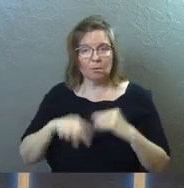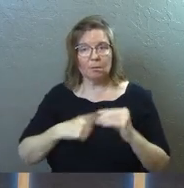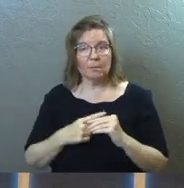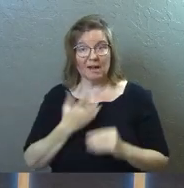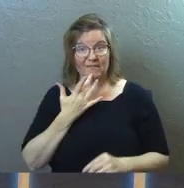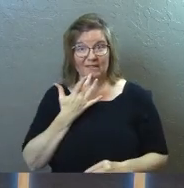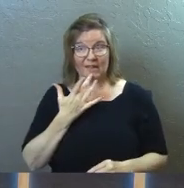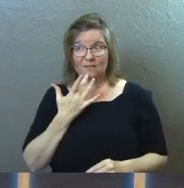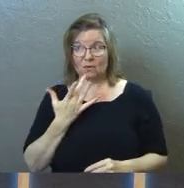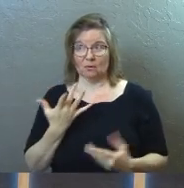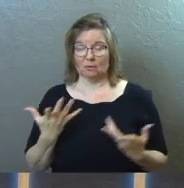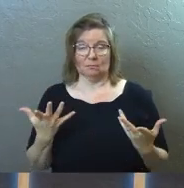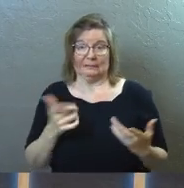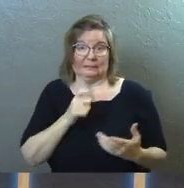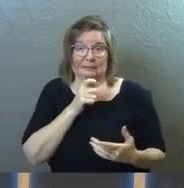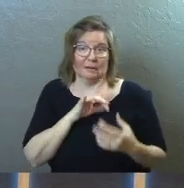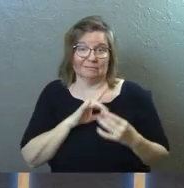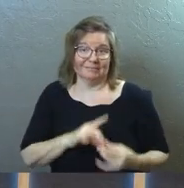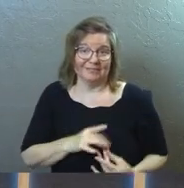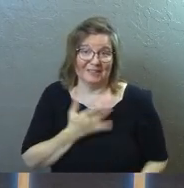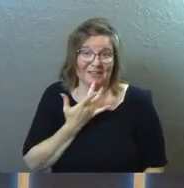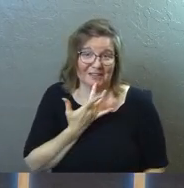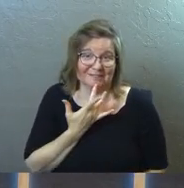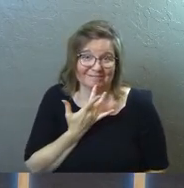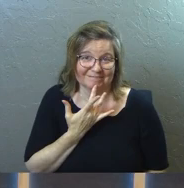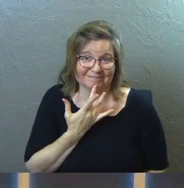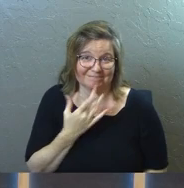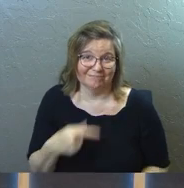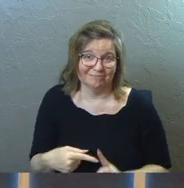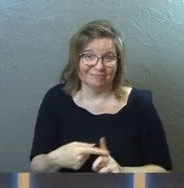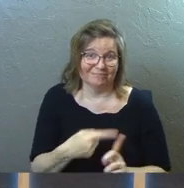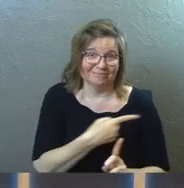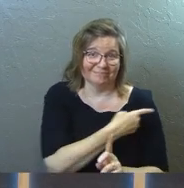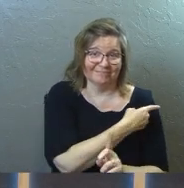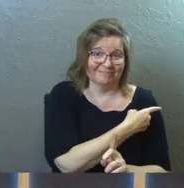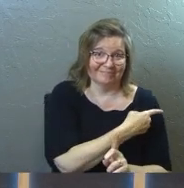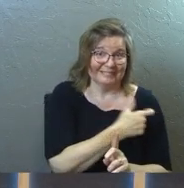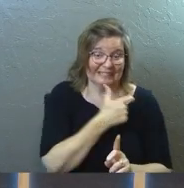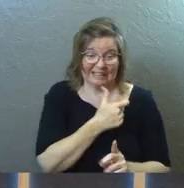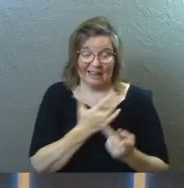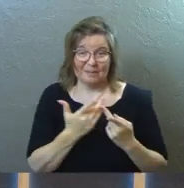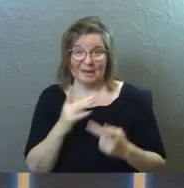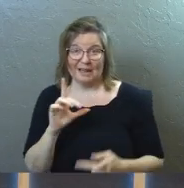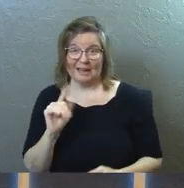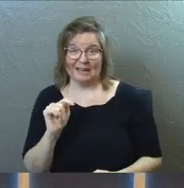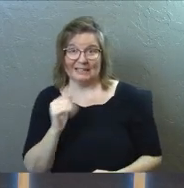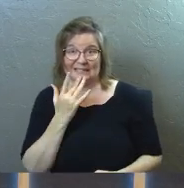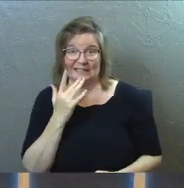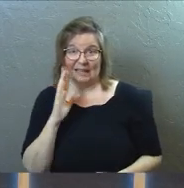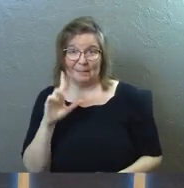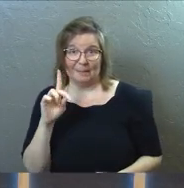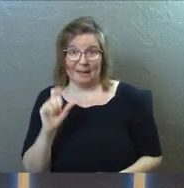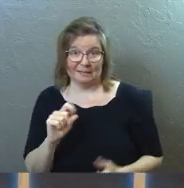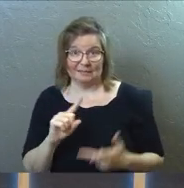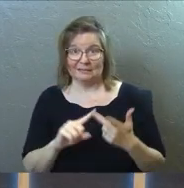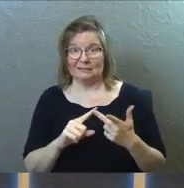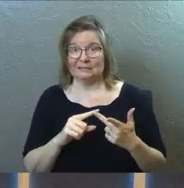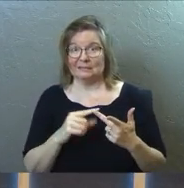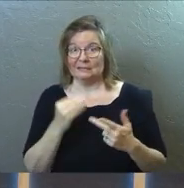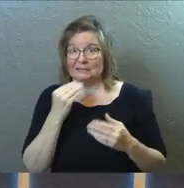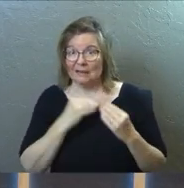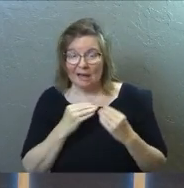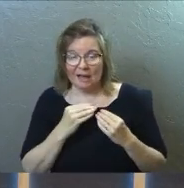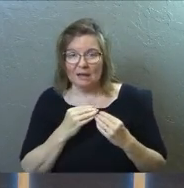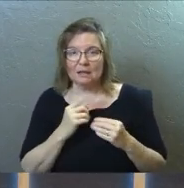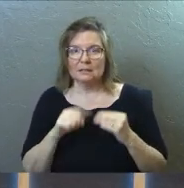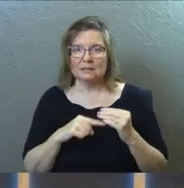about flavor, like, it's not about flavor. It's not about taste buds. It's not about diets.